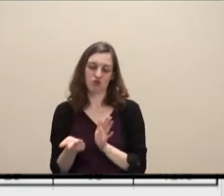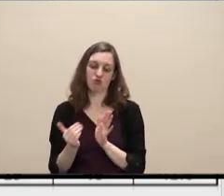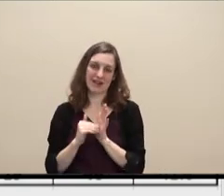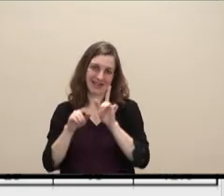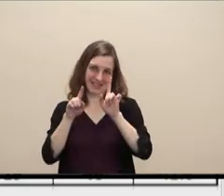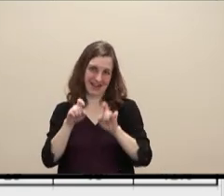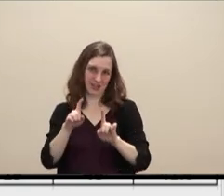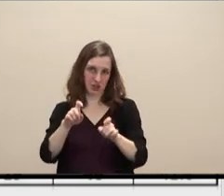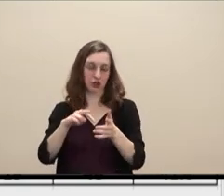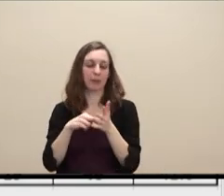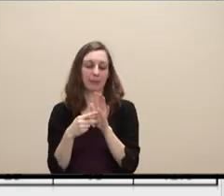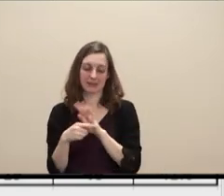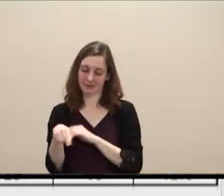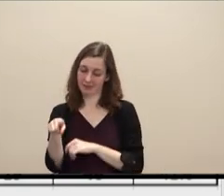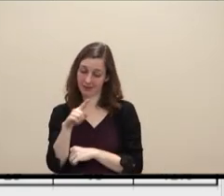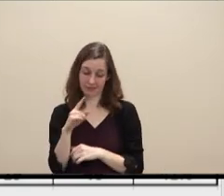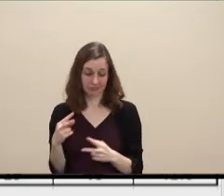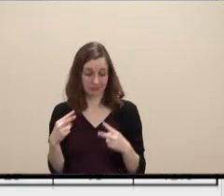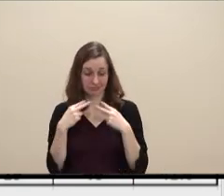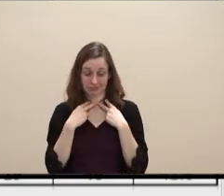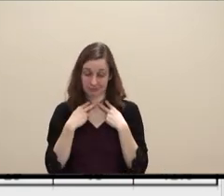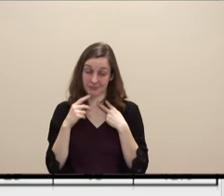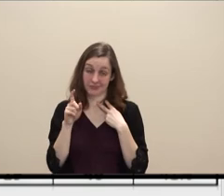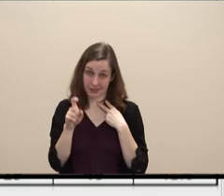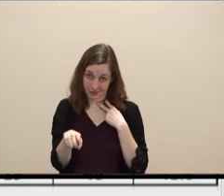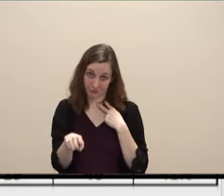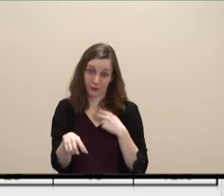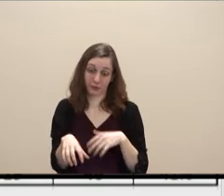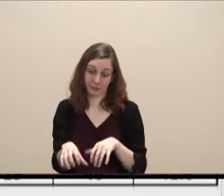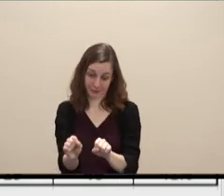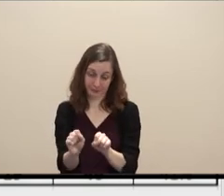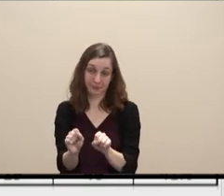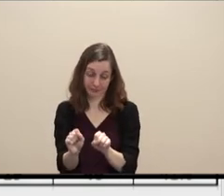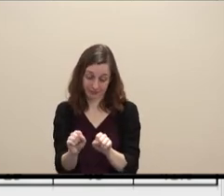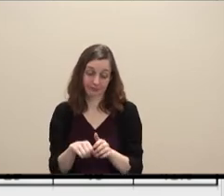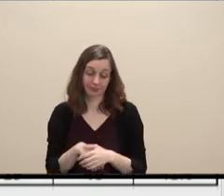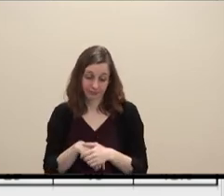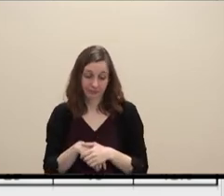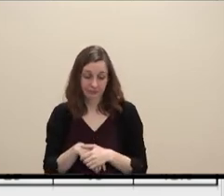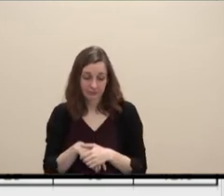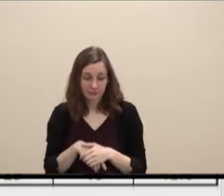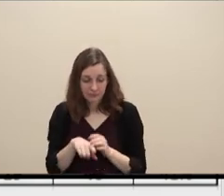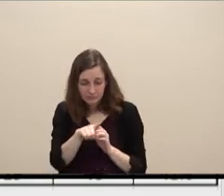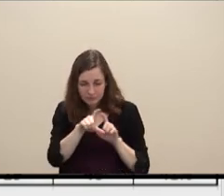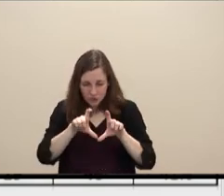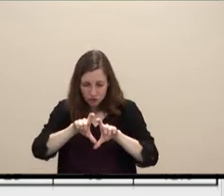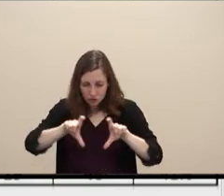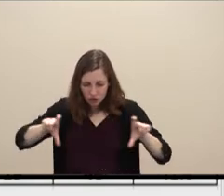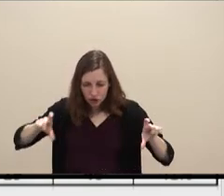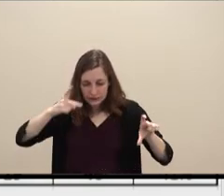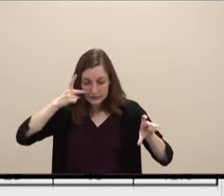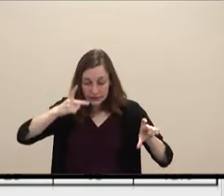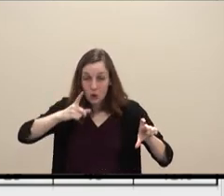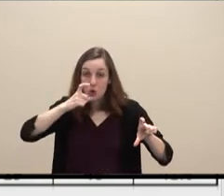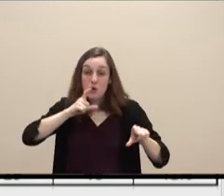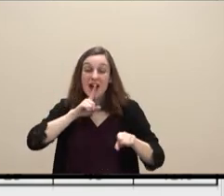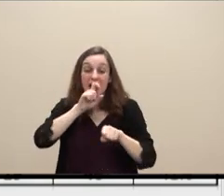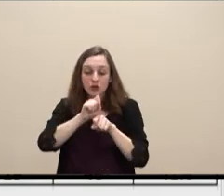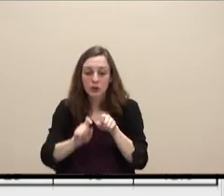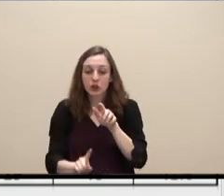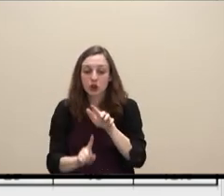this chart, on the very right is almost the most important statistics. We're back to the percent who actually showed up to take the